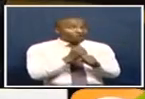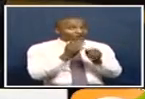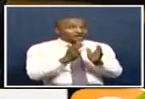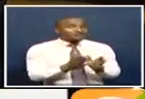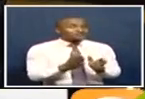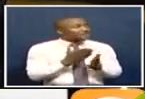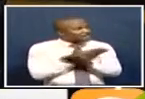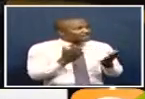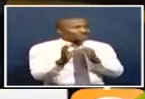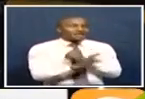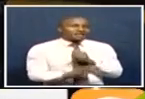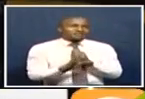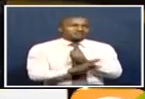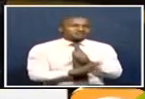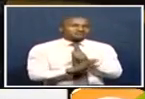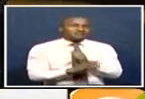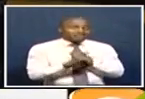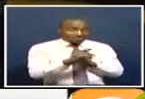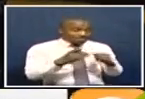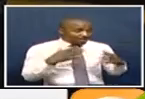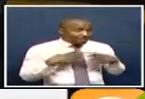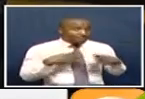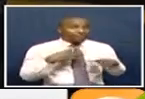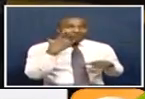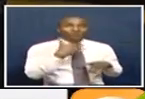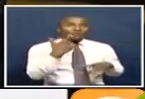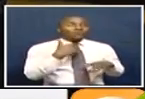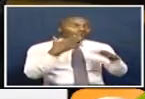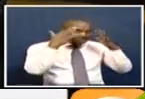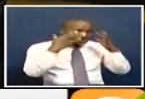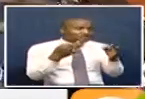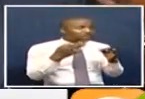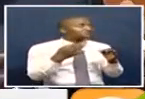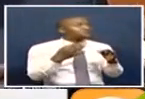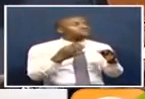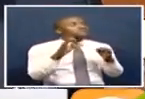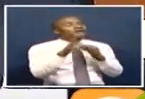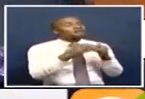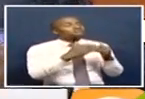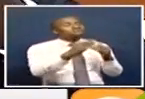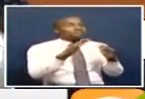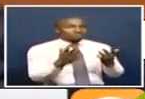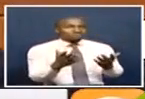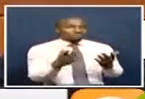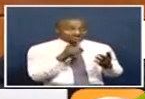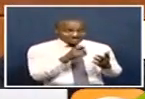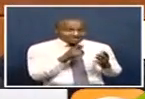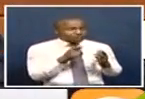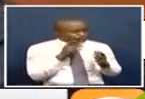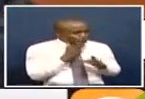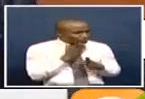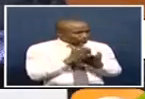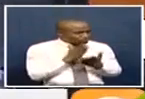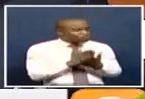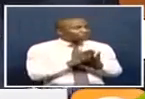given country are the people who decides the destiny of that country. They are the engines of